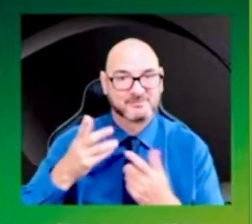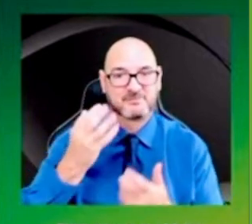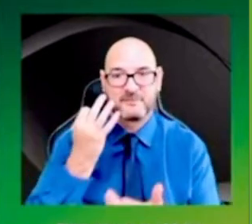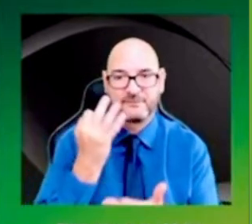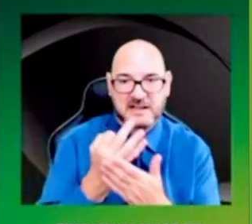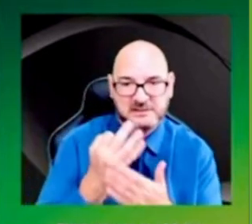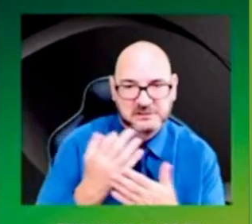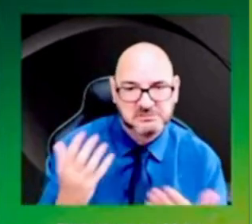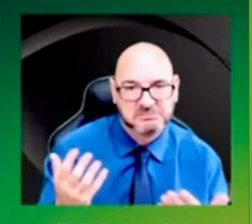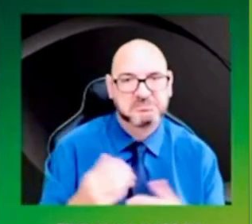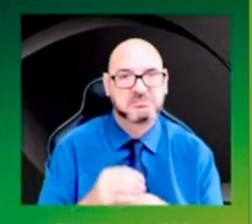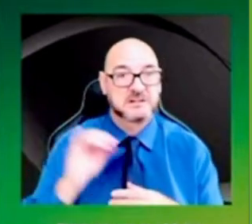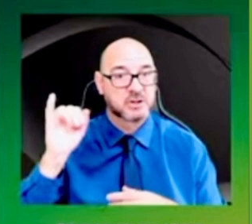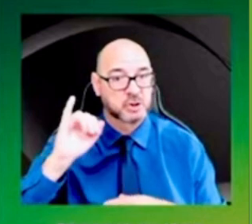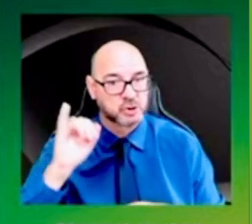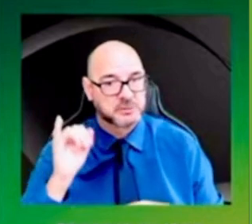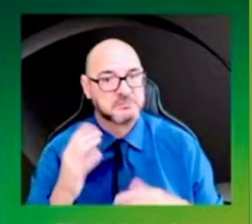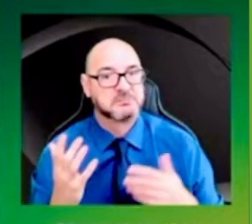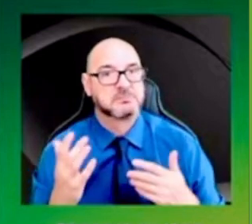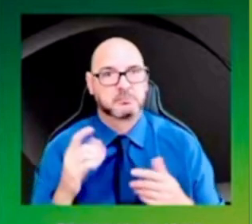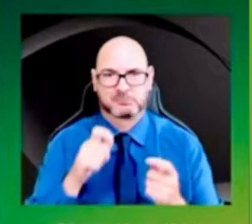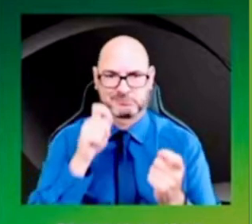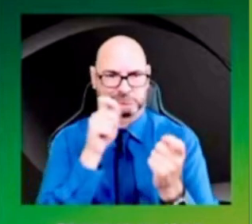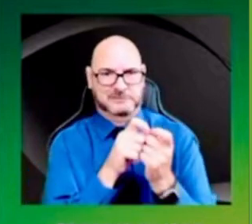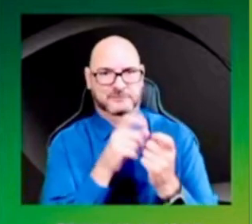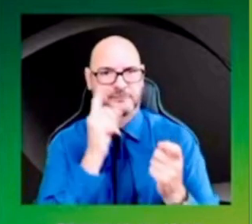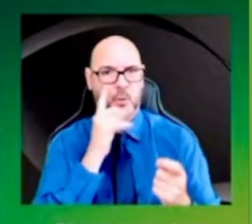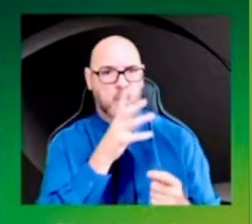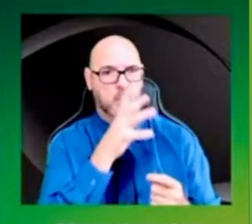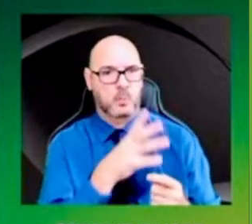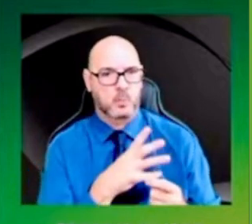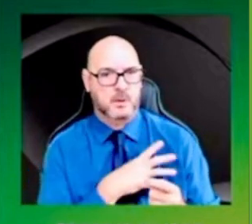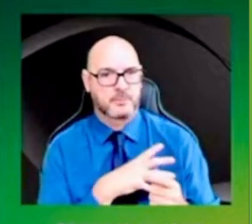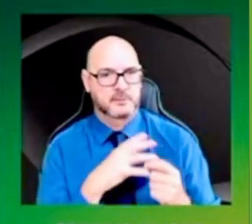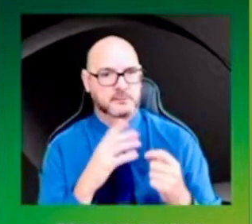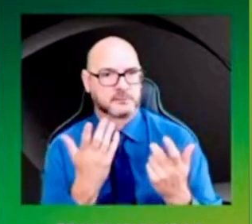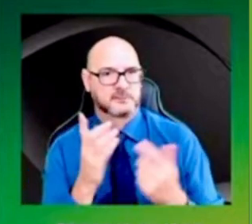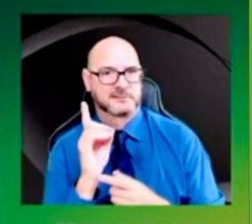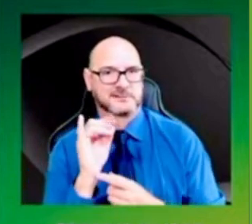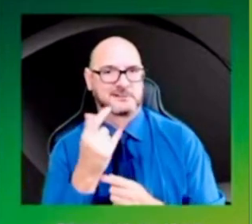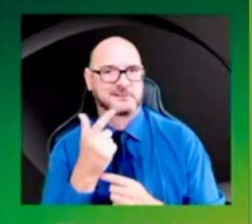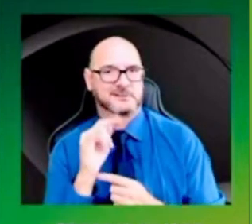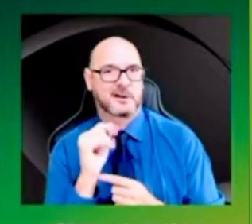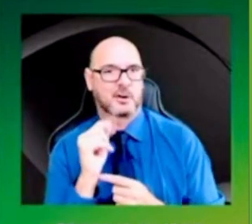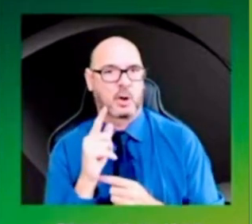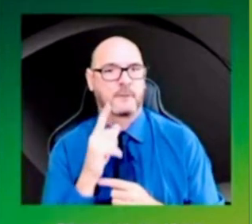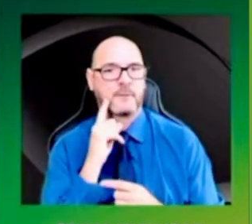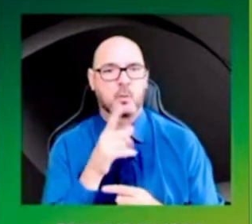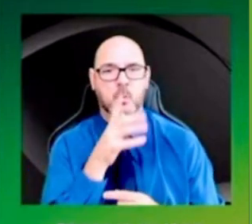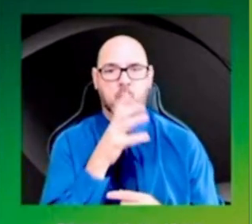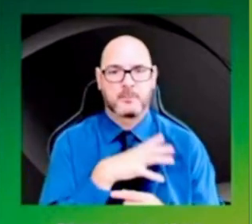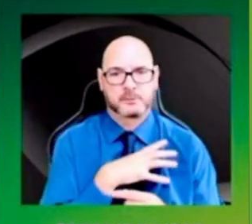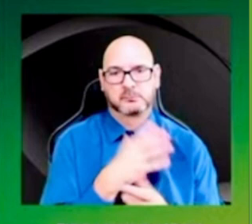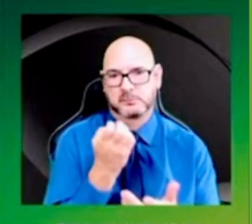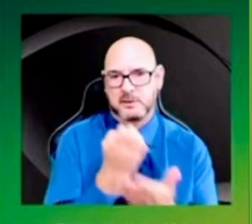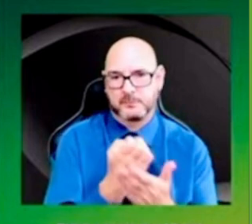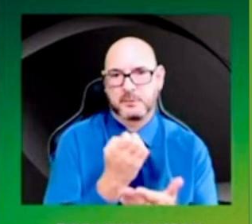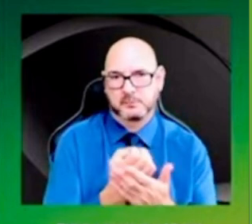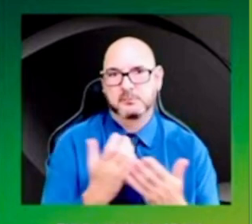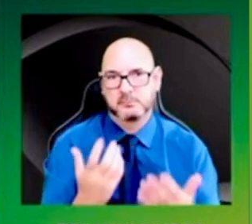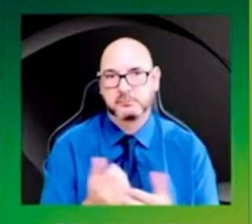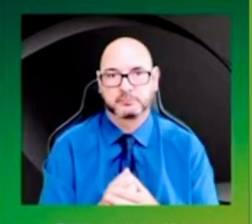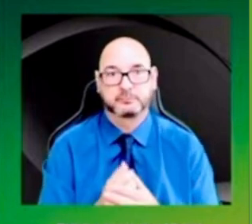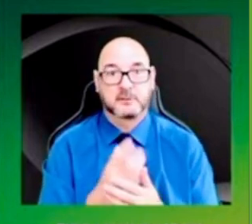digitizing small businesses to help them become part of the formal economy, providing tools, skills,